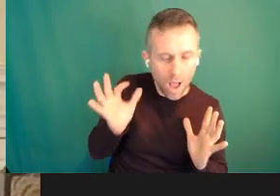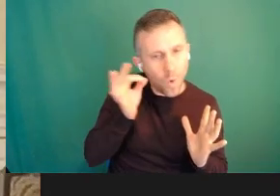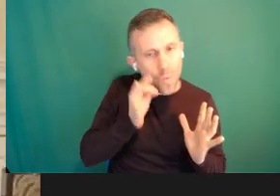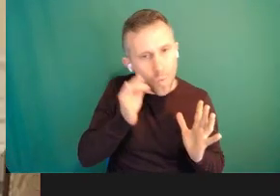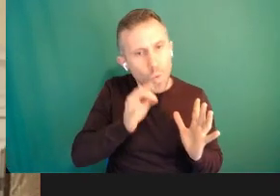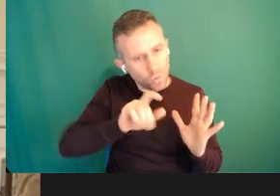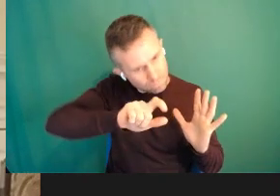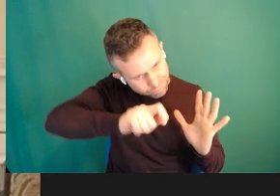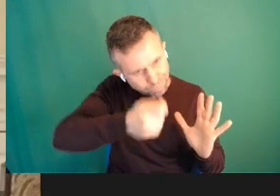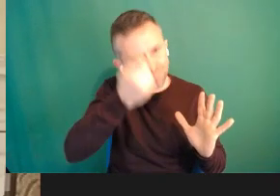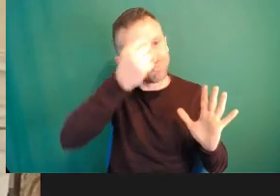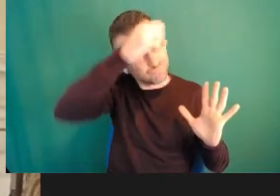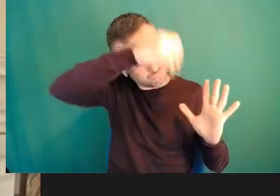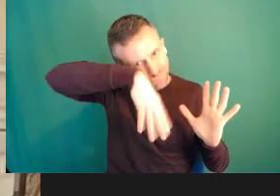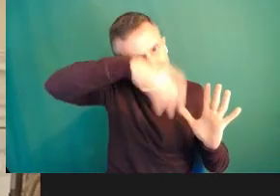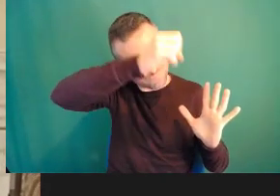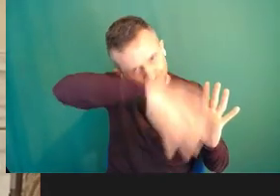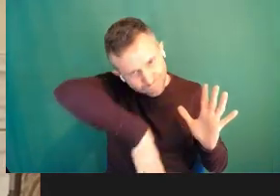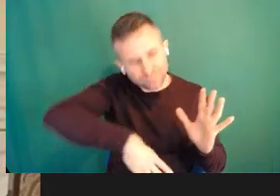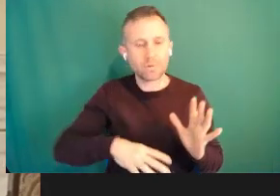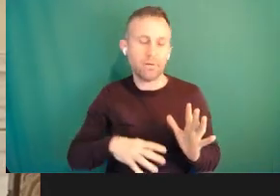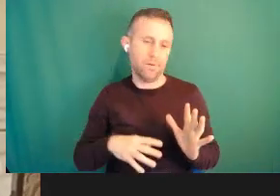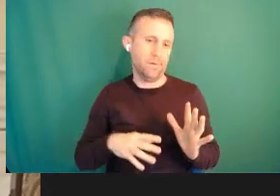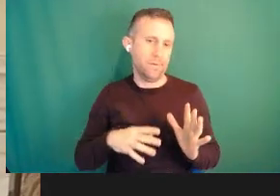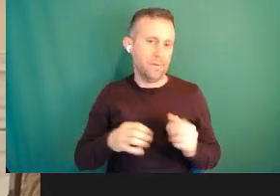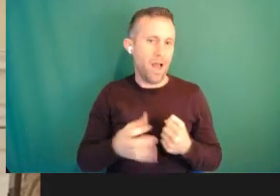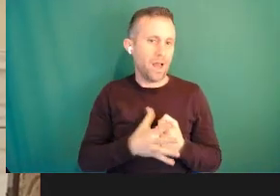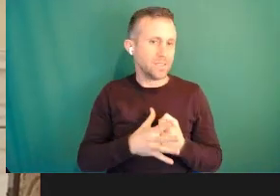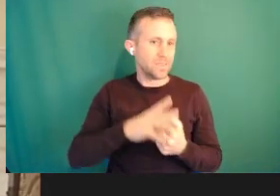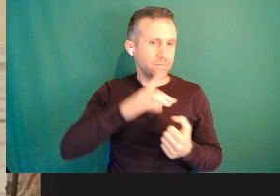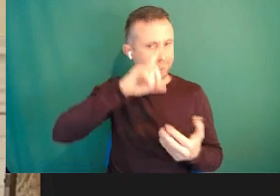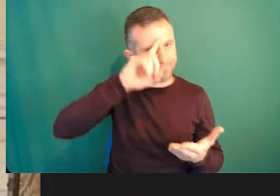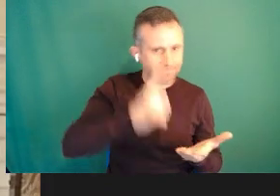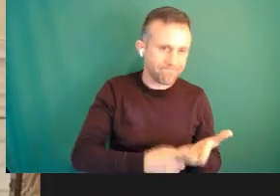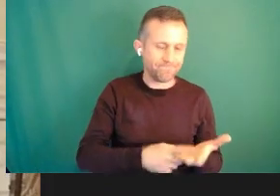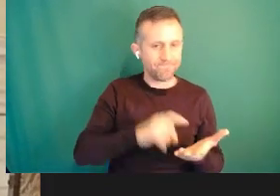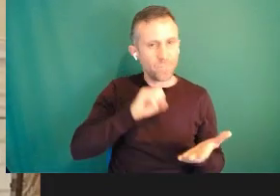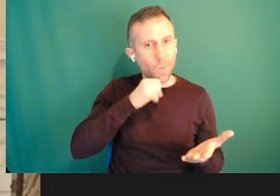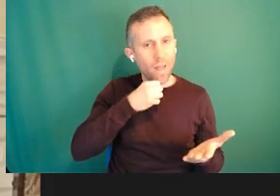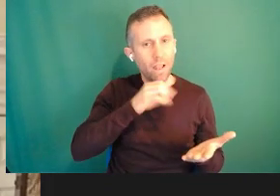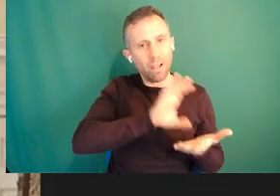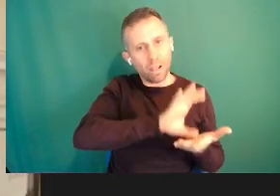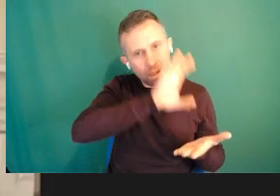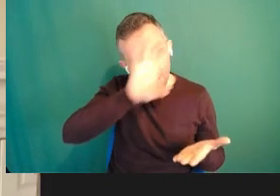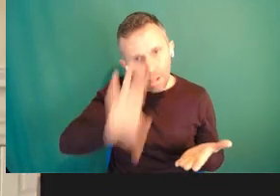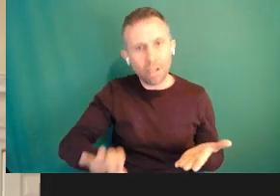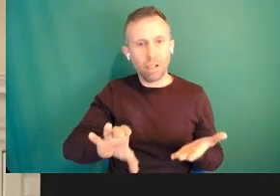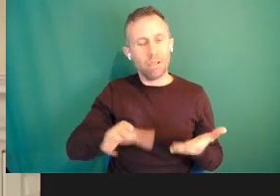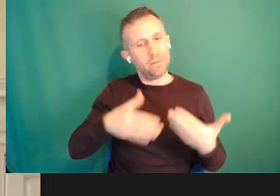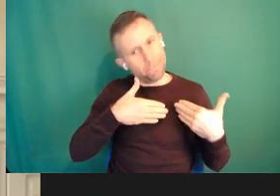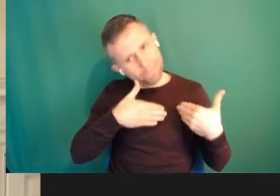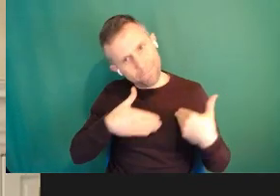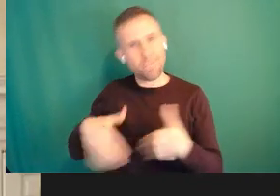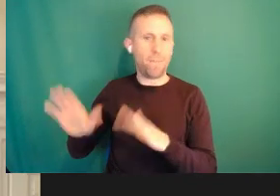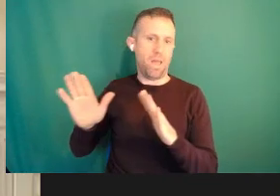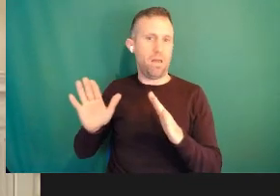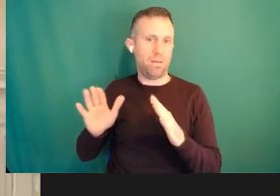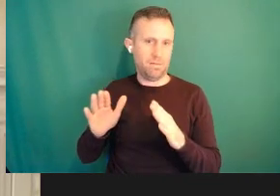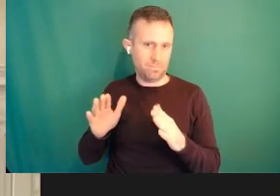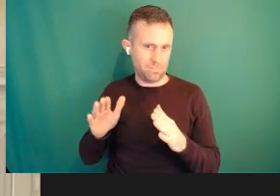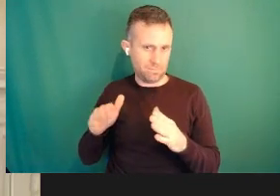it included a flat on Hyde Park, which she lived in.